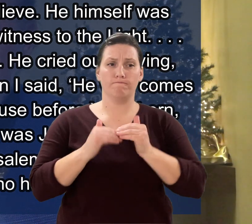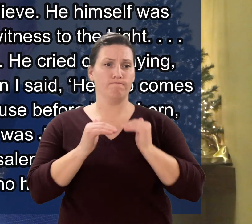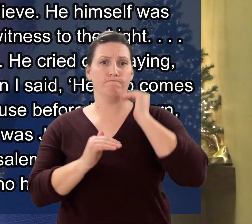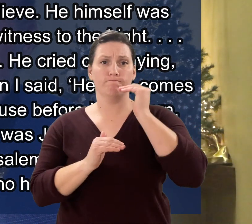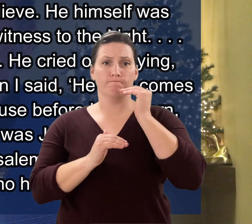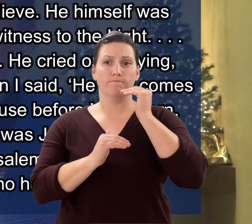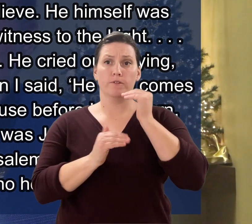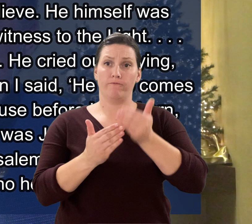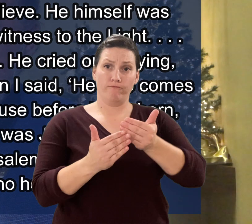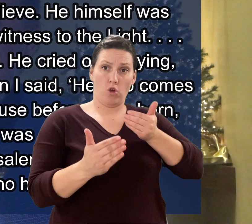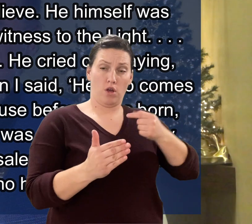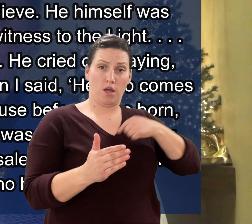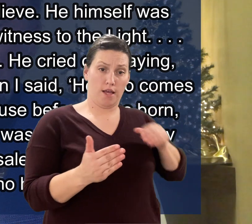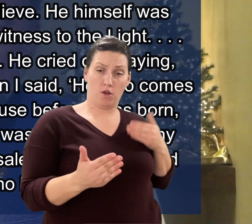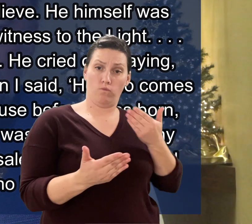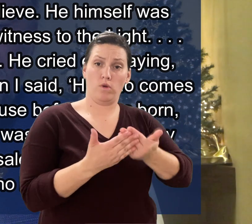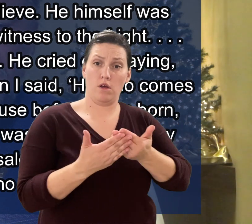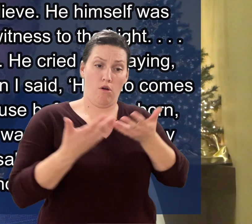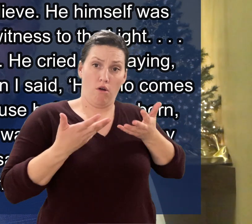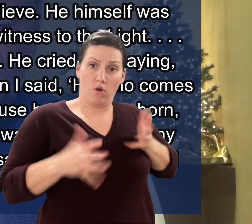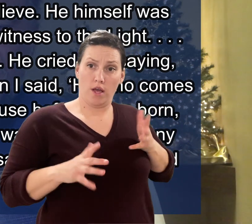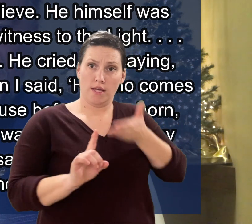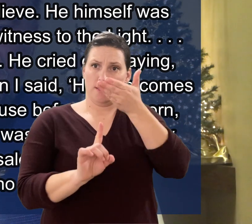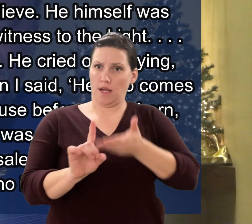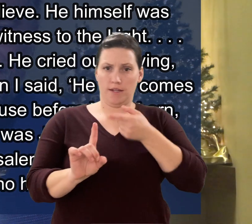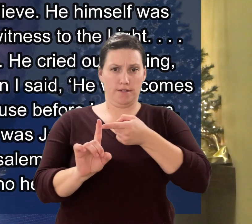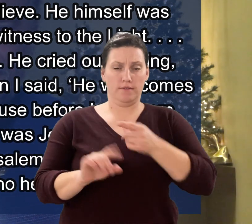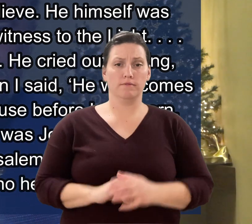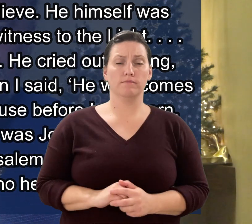because before I was born, he already was.'"